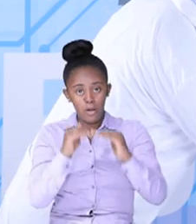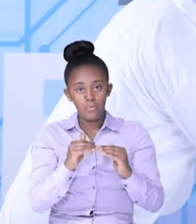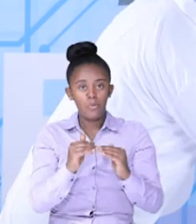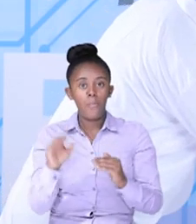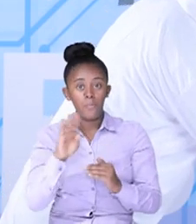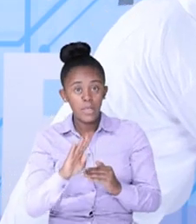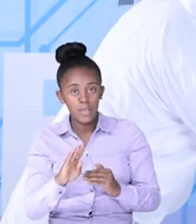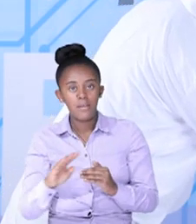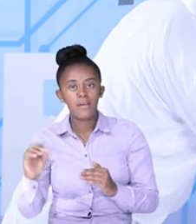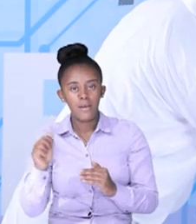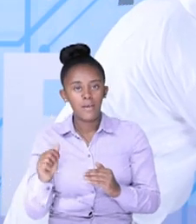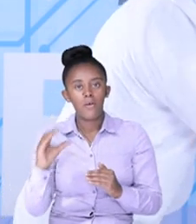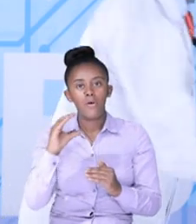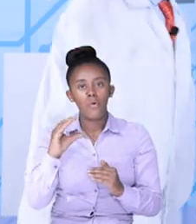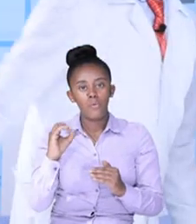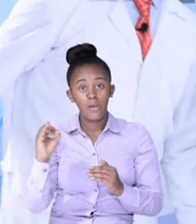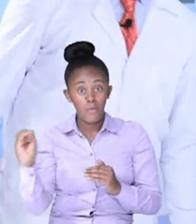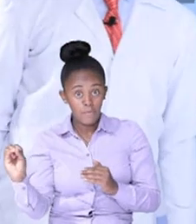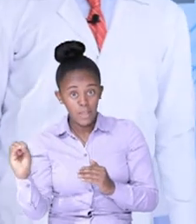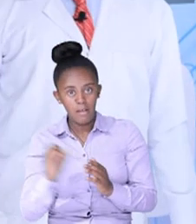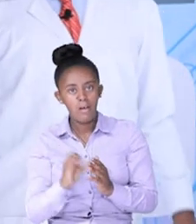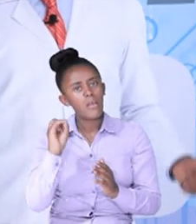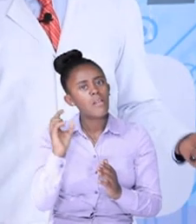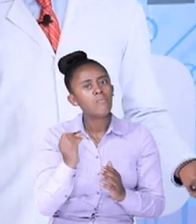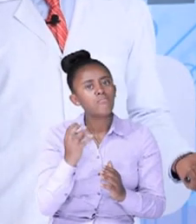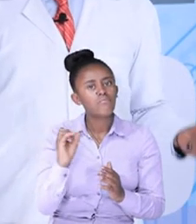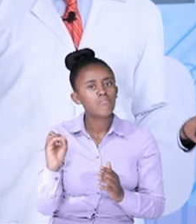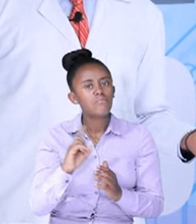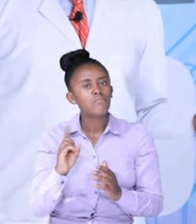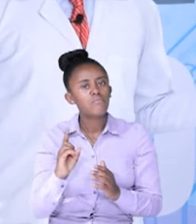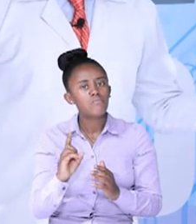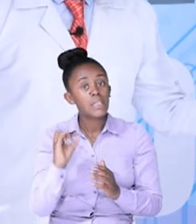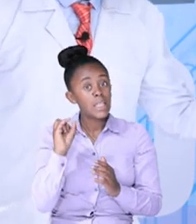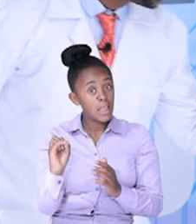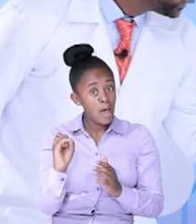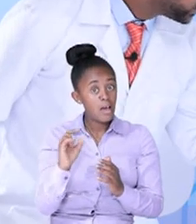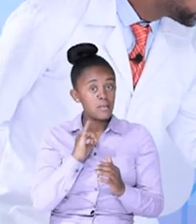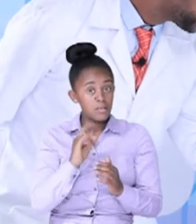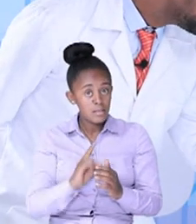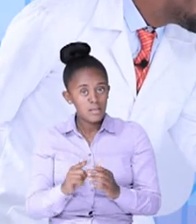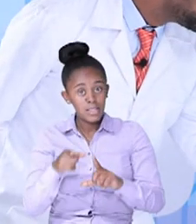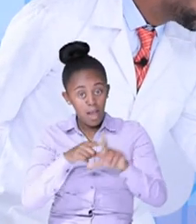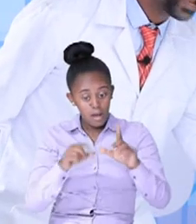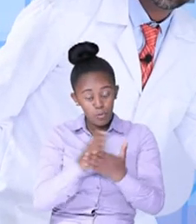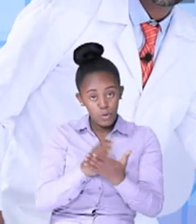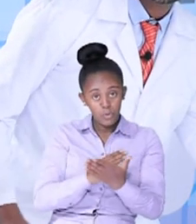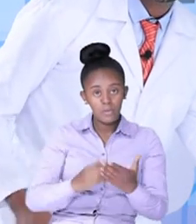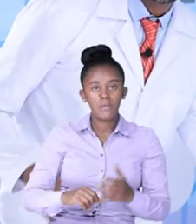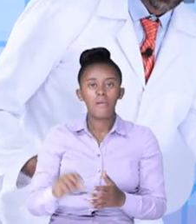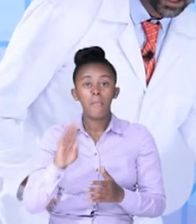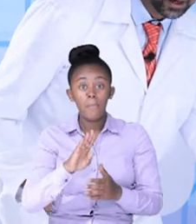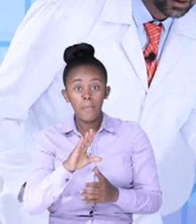A cosine of theta. What is theta? Well, theta is the angle between the magnetic field